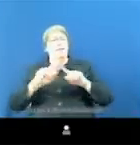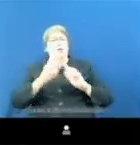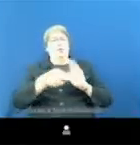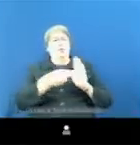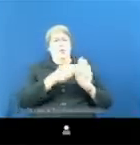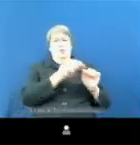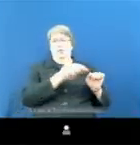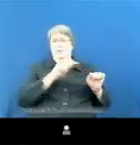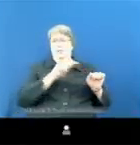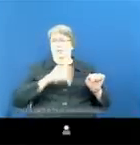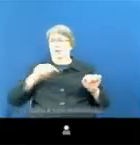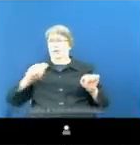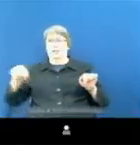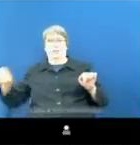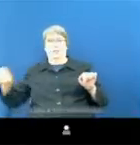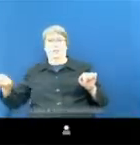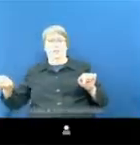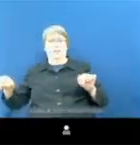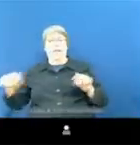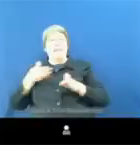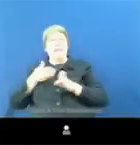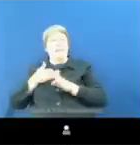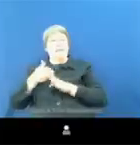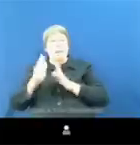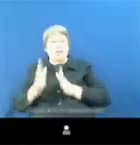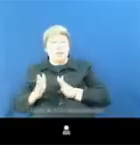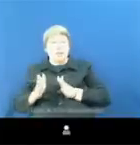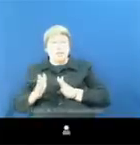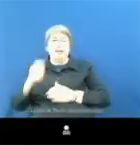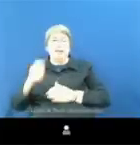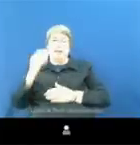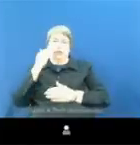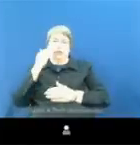and the specialist needs to know what they are.